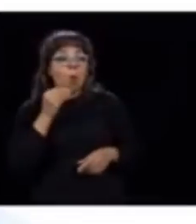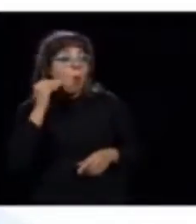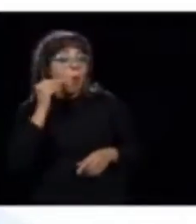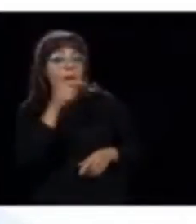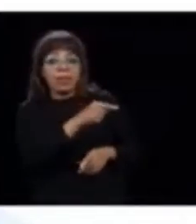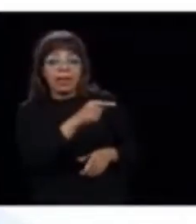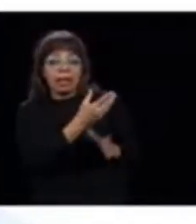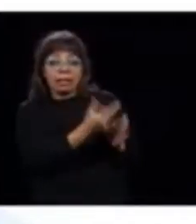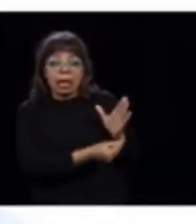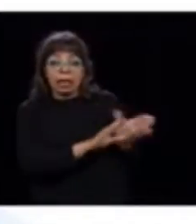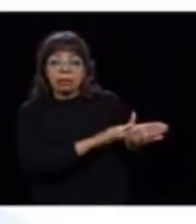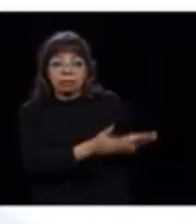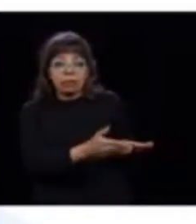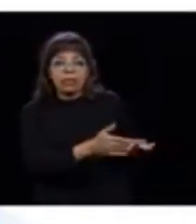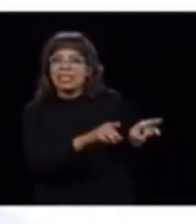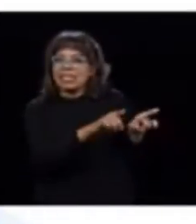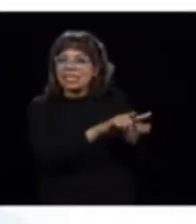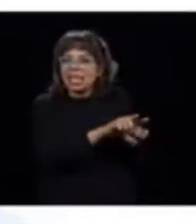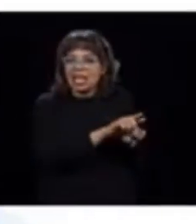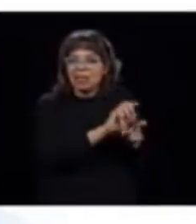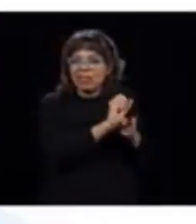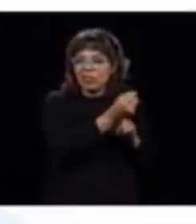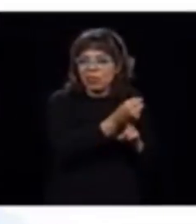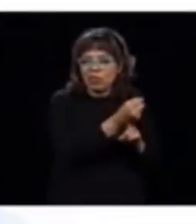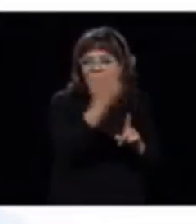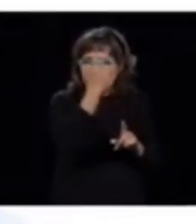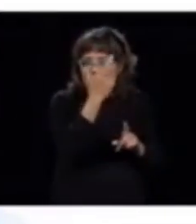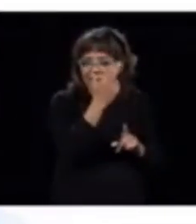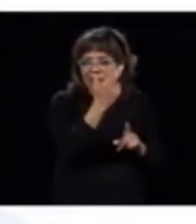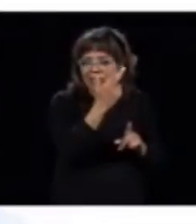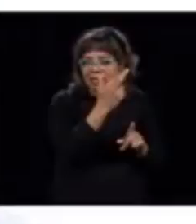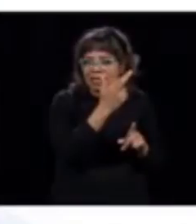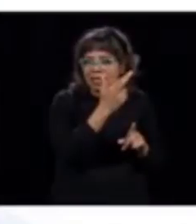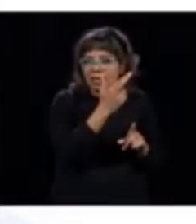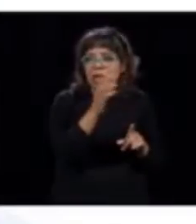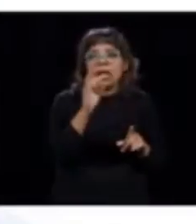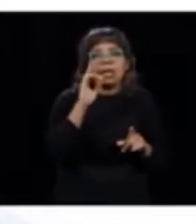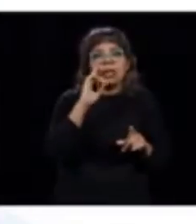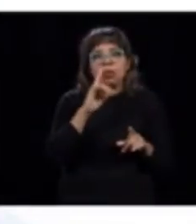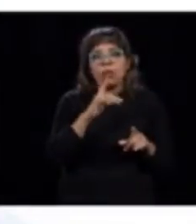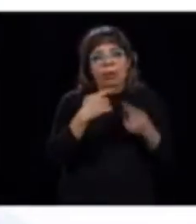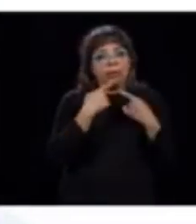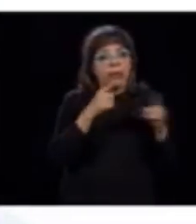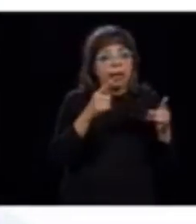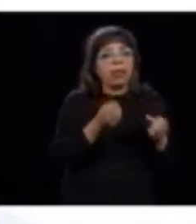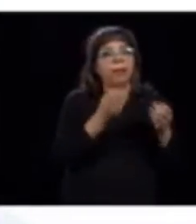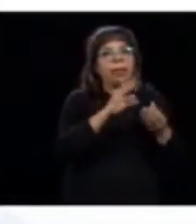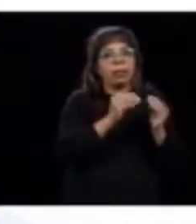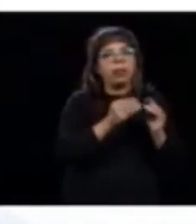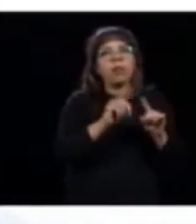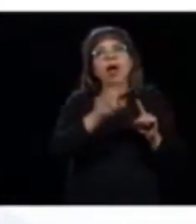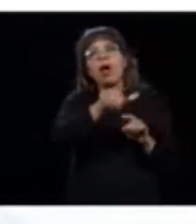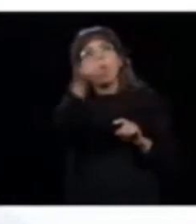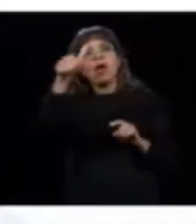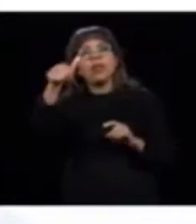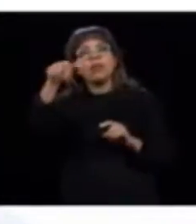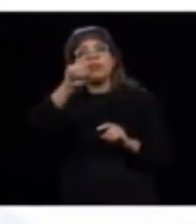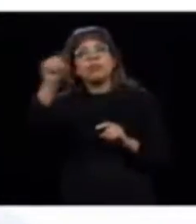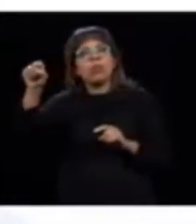way everywhere in the world? It's not clear. And we know that in Quebec, we test them or by